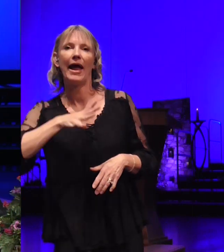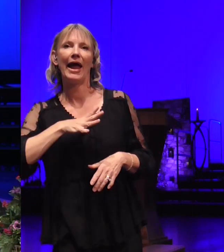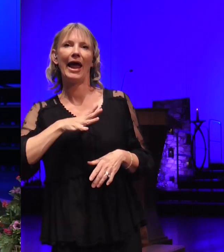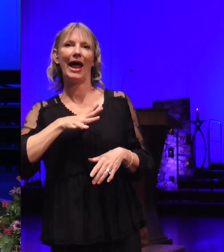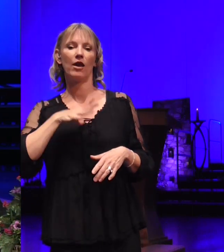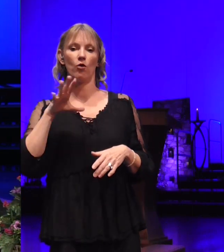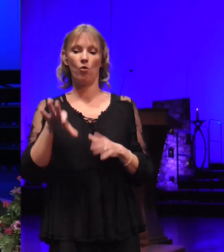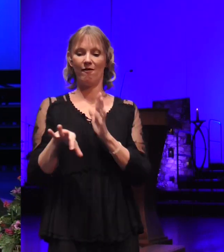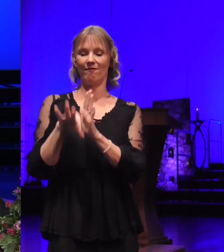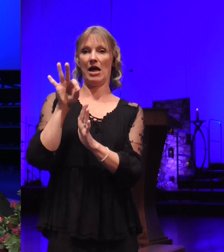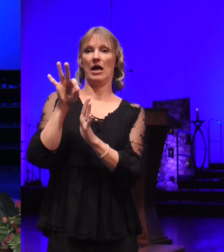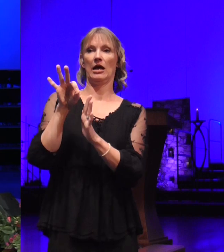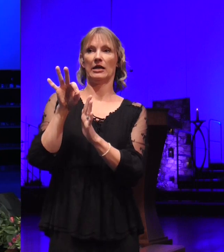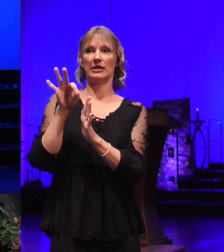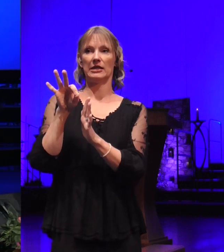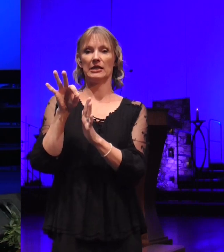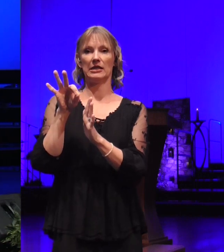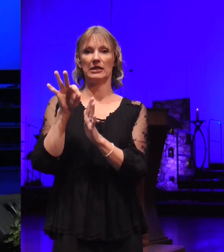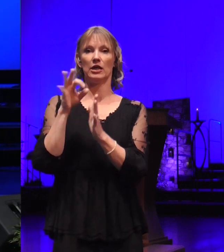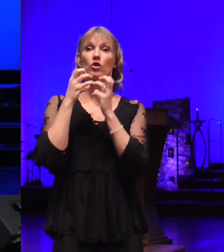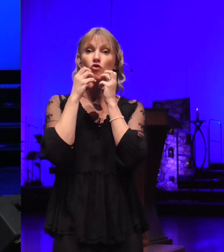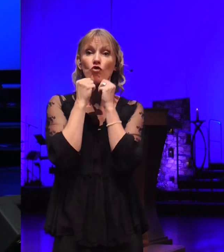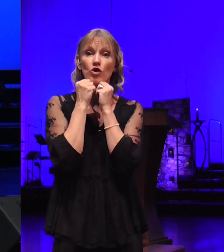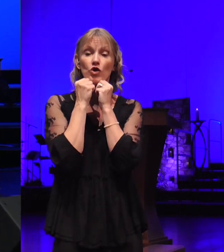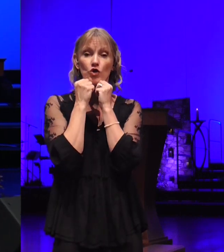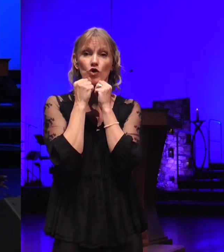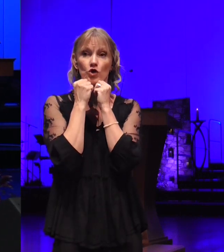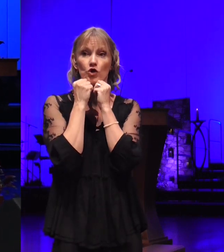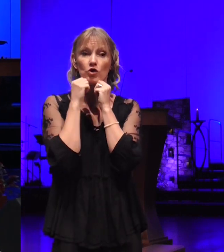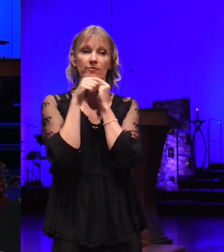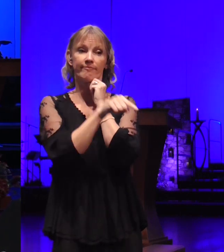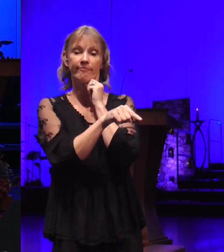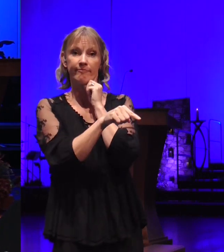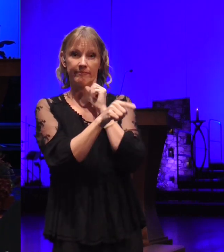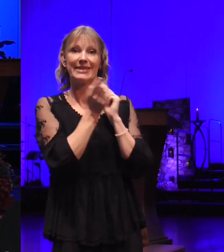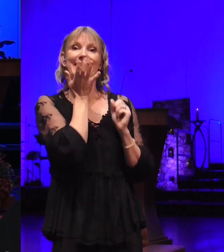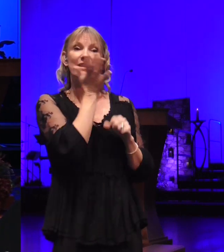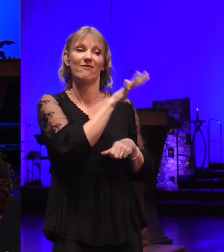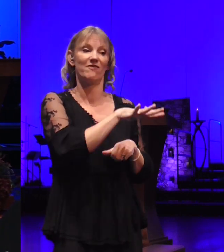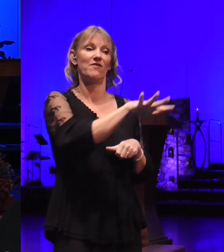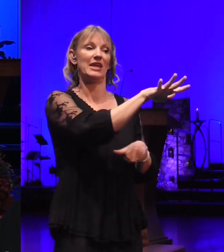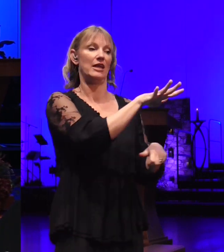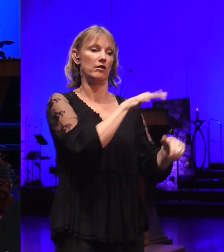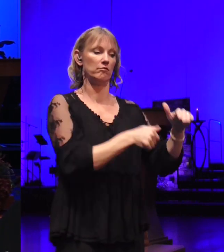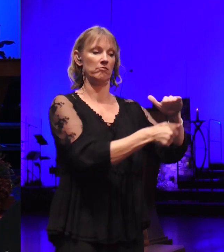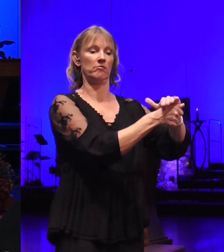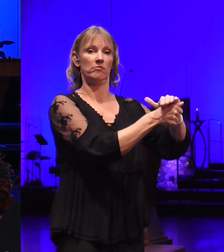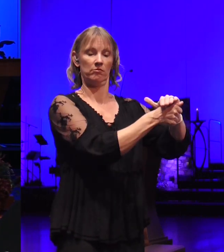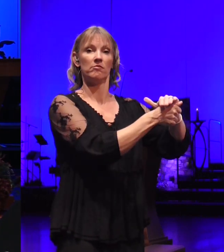who discovered a treasure buried in a field,